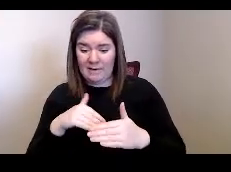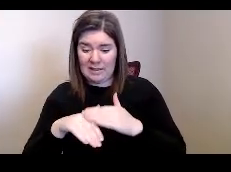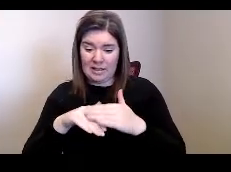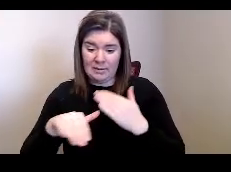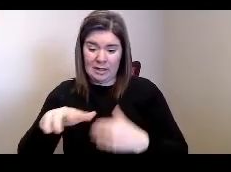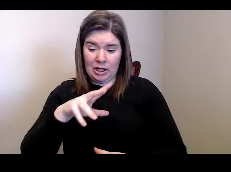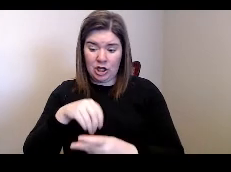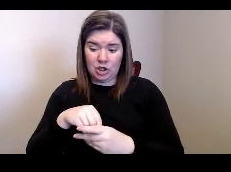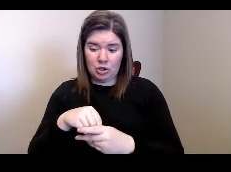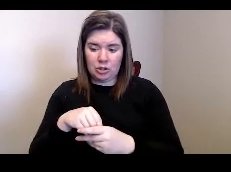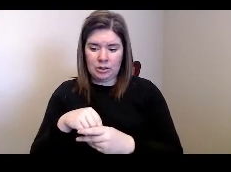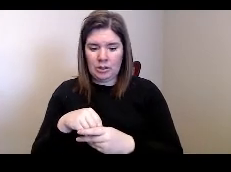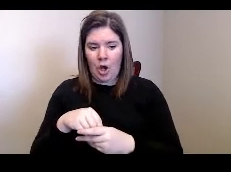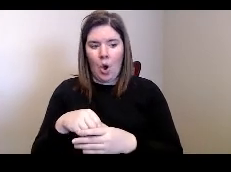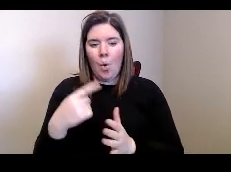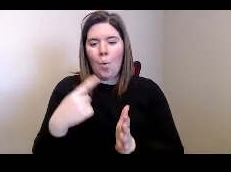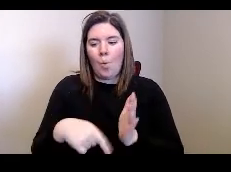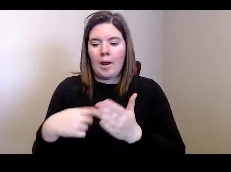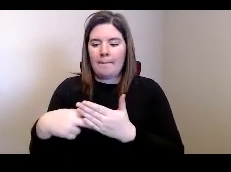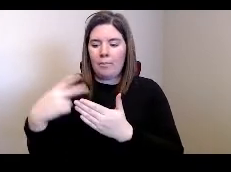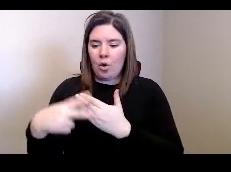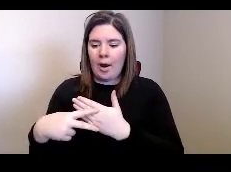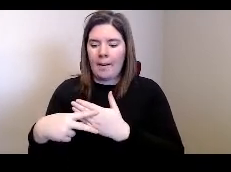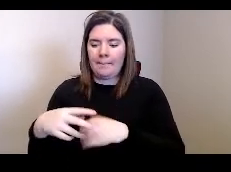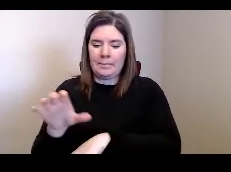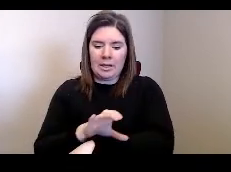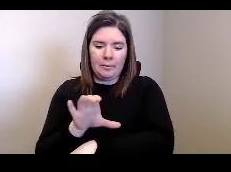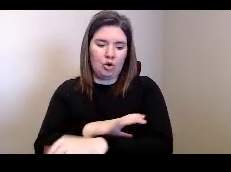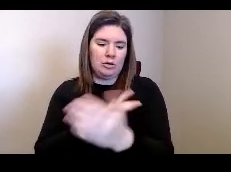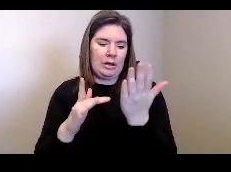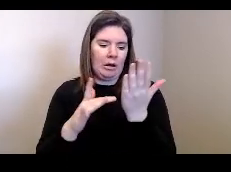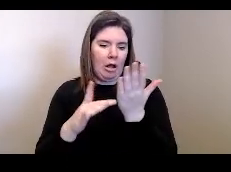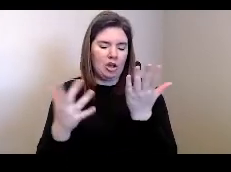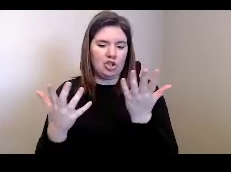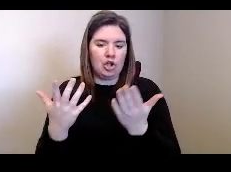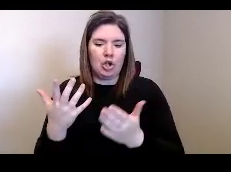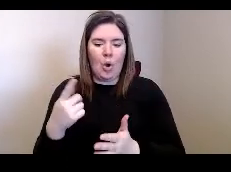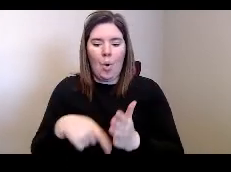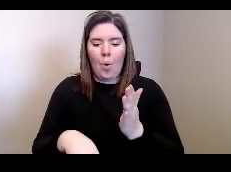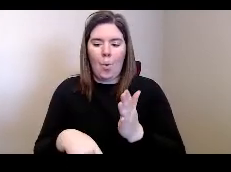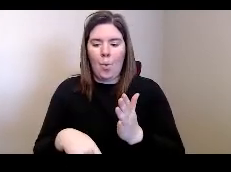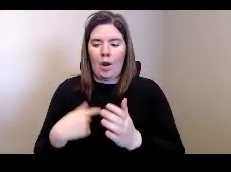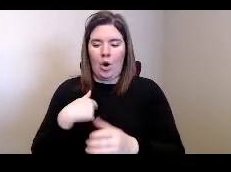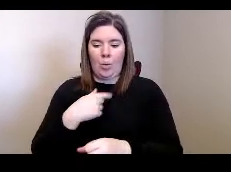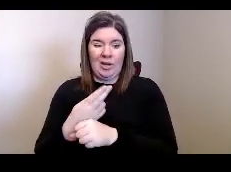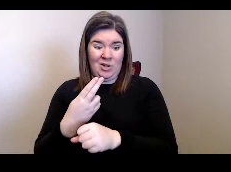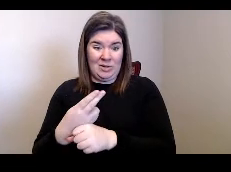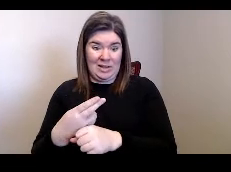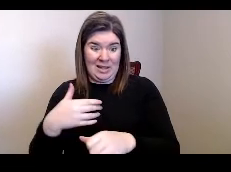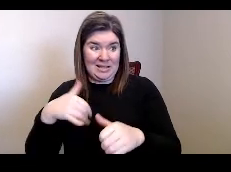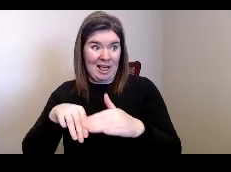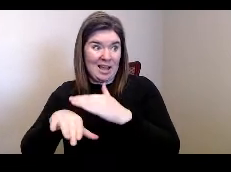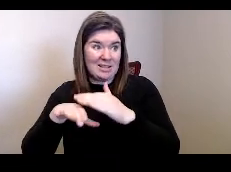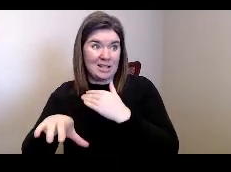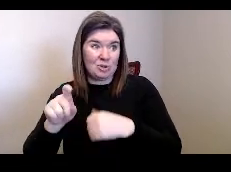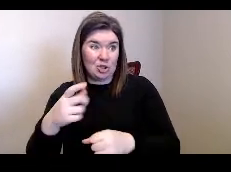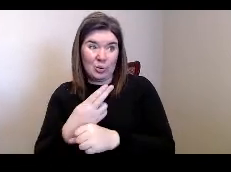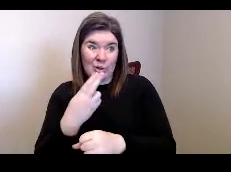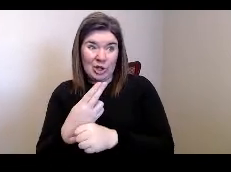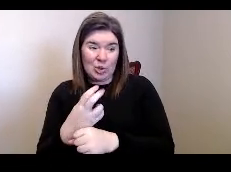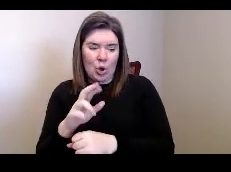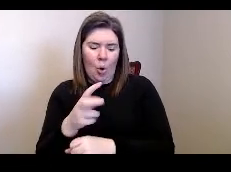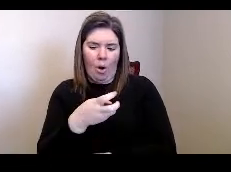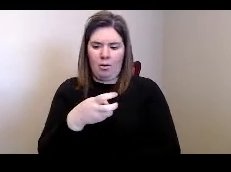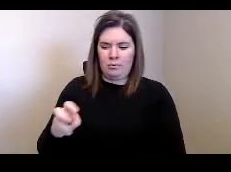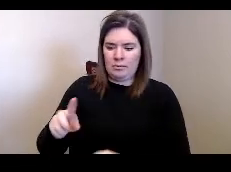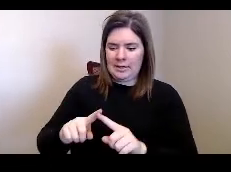are the programs? What are our platforms and how accessible are they? So there'll be more information on that as we